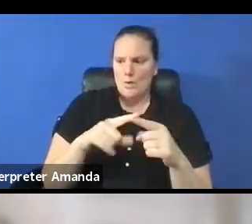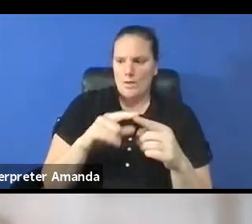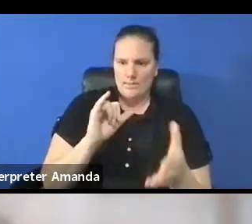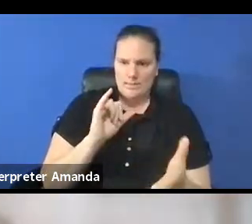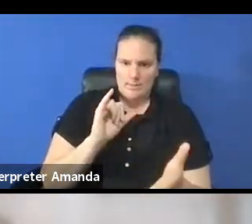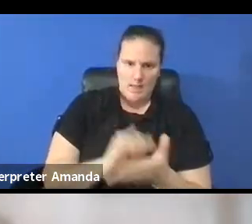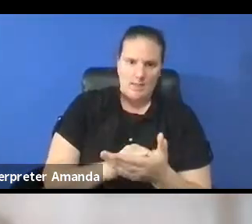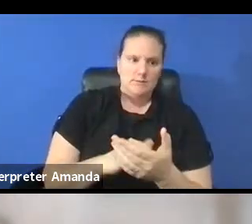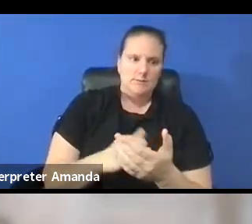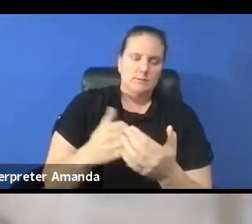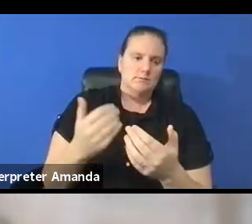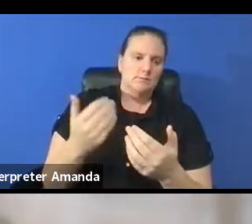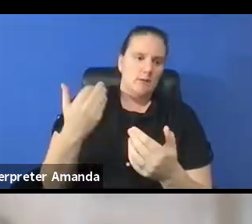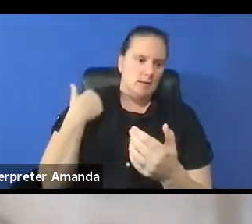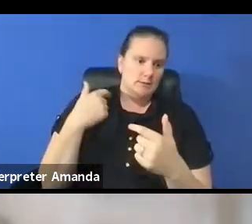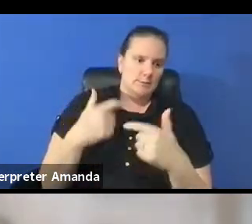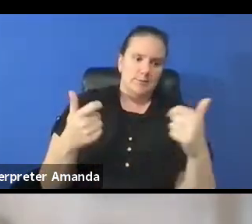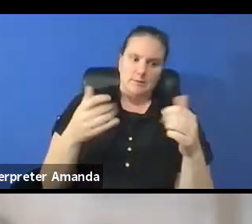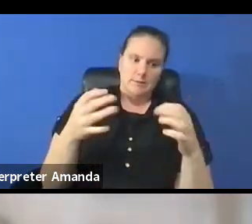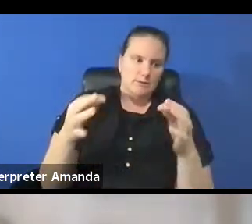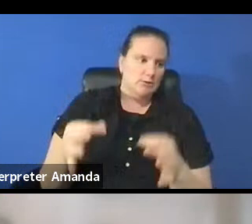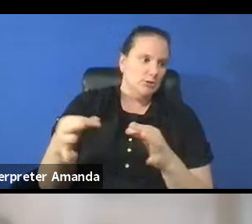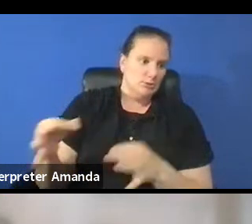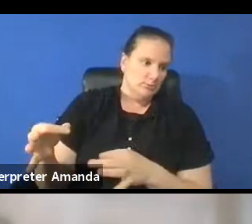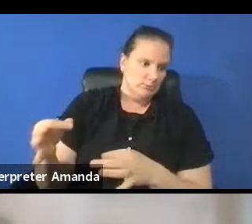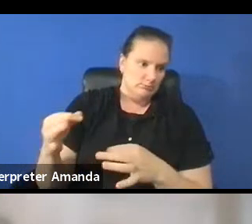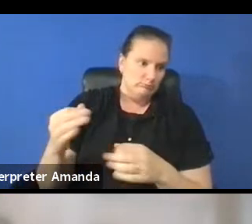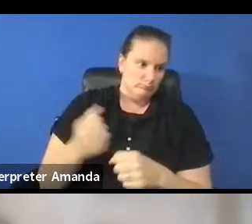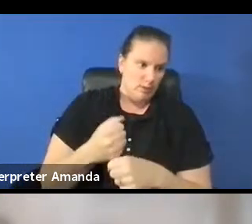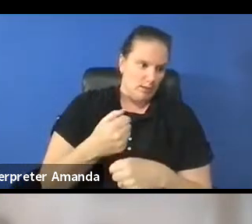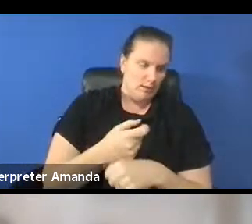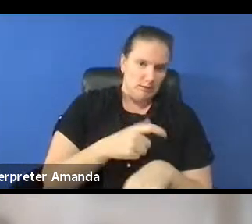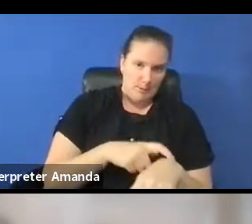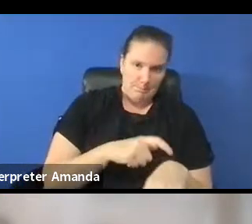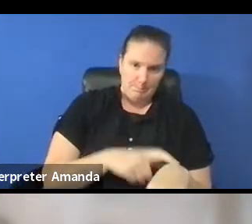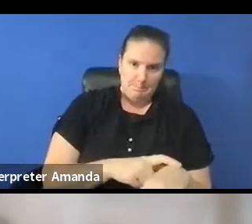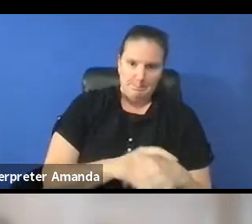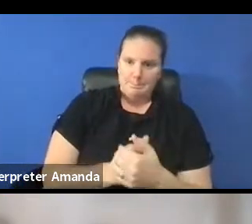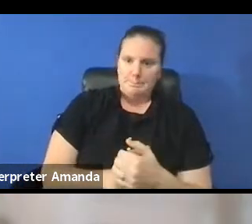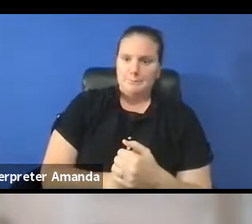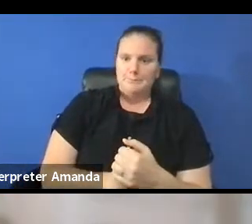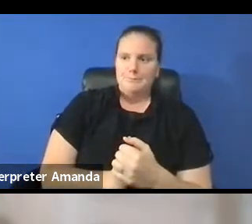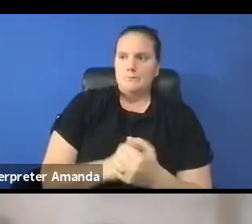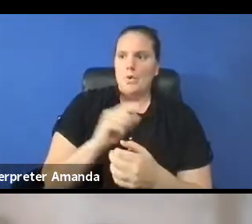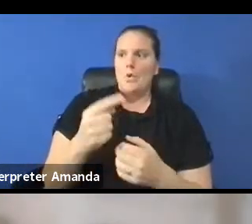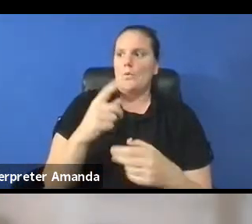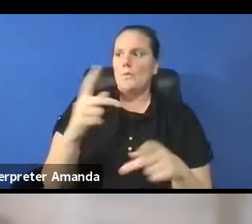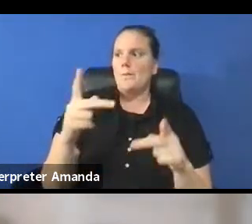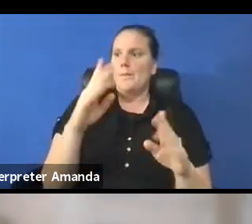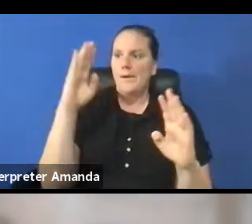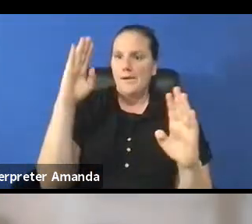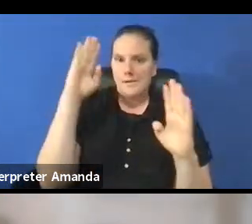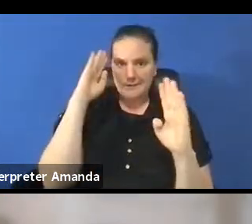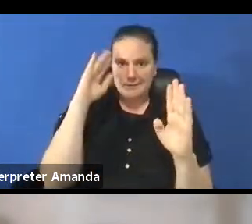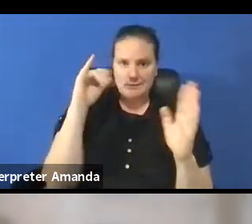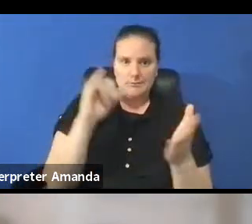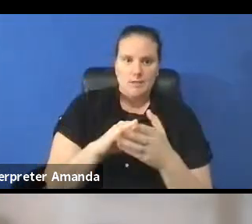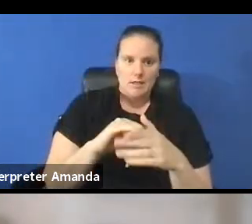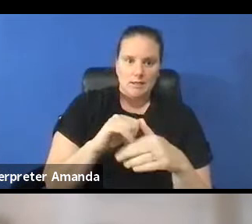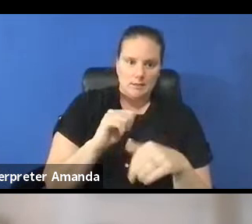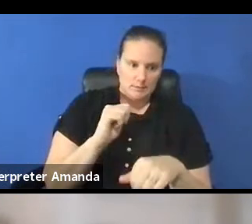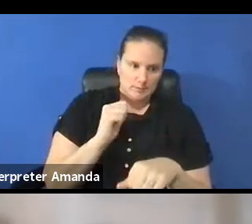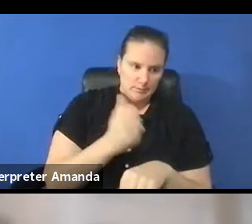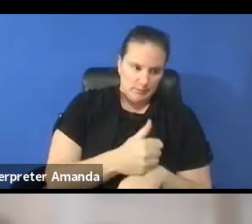past big decision-making time. And that the only people that are paying attention to it or implementing